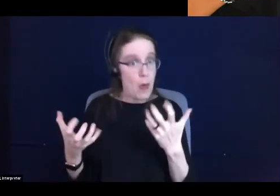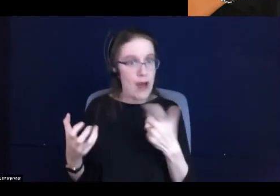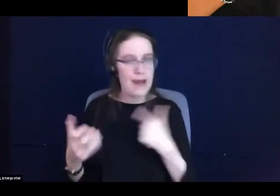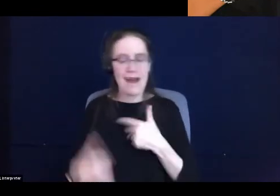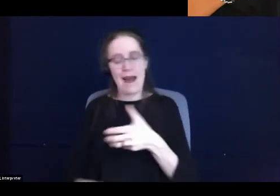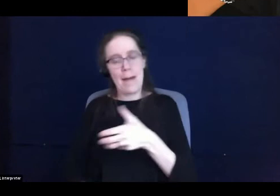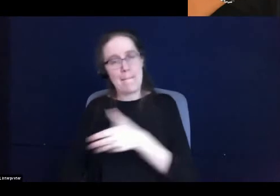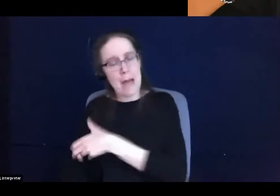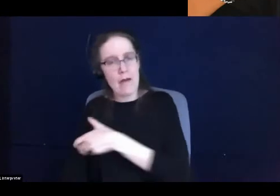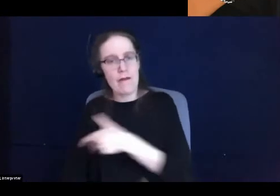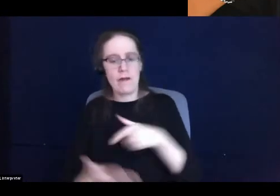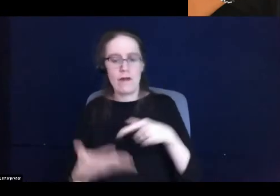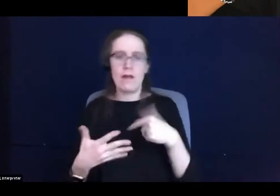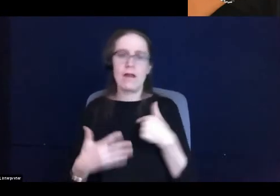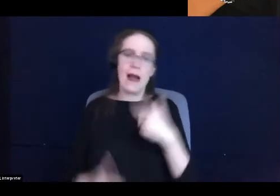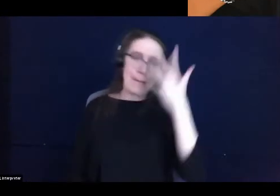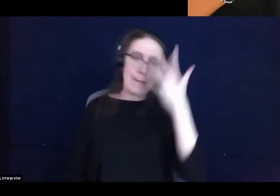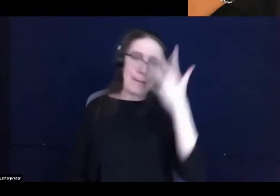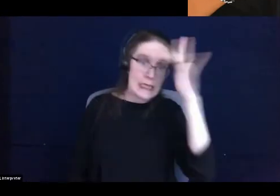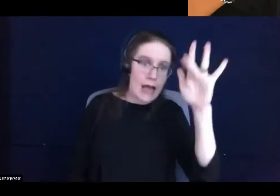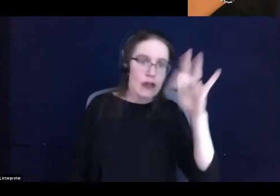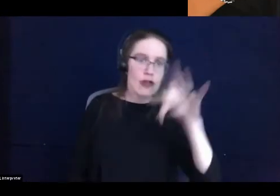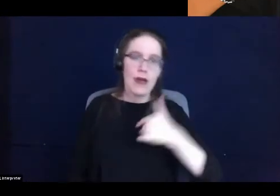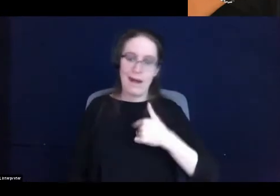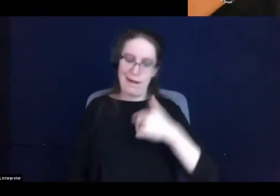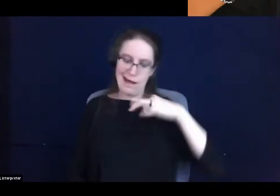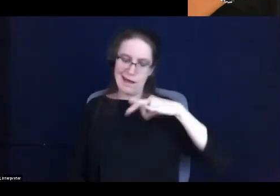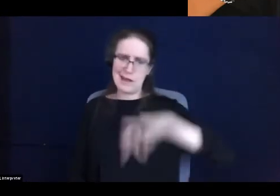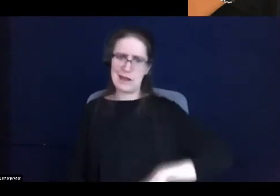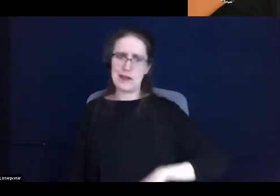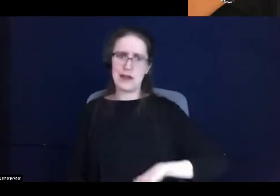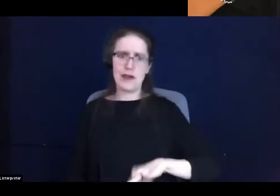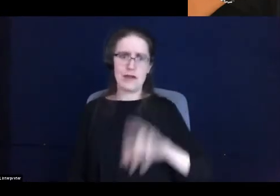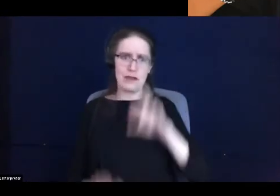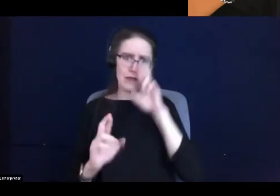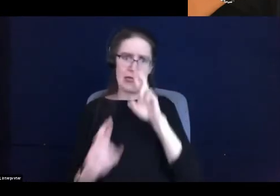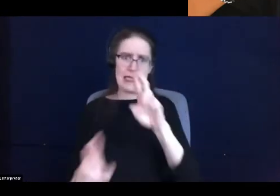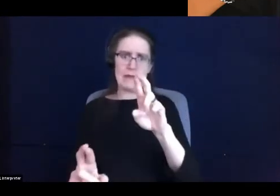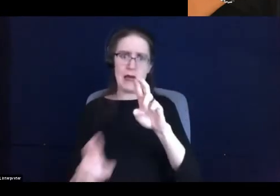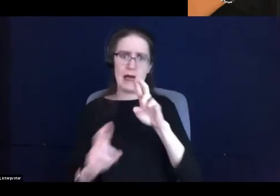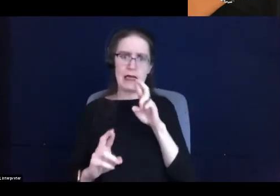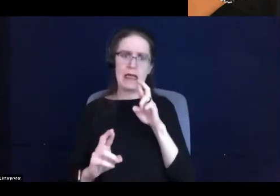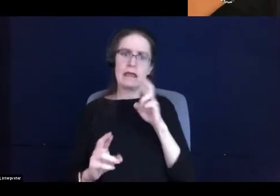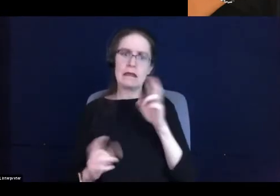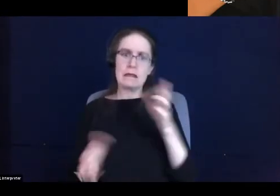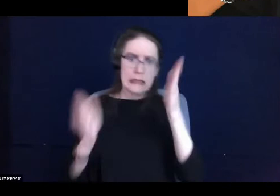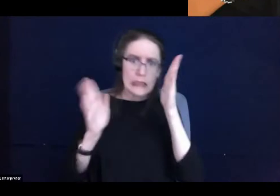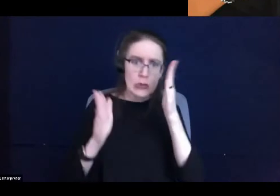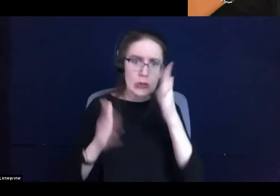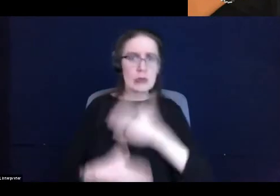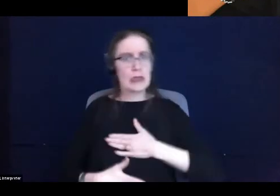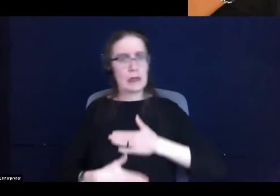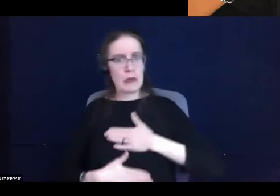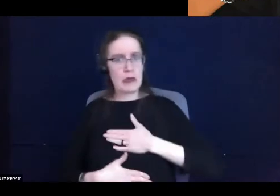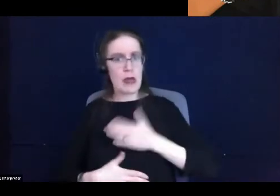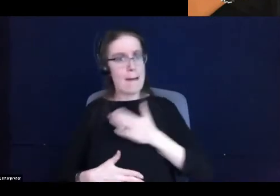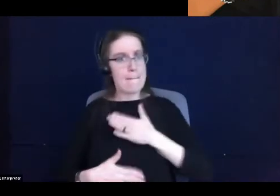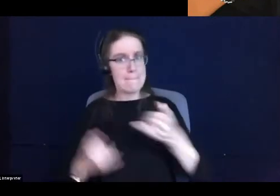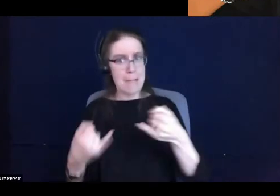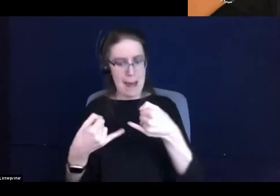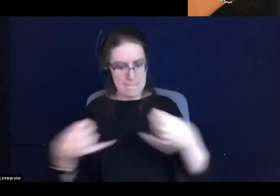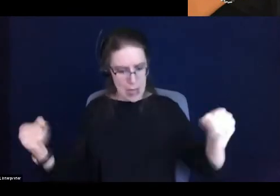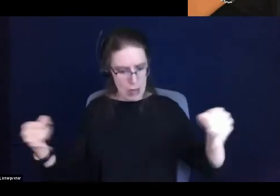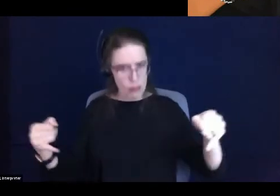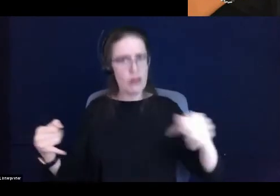intelligent. I deserve to be respected, listened to, and appreciated. My boundaries are there to keep me